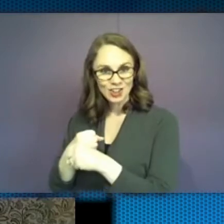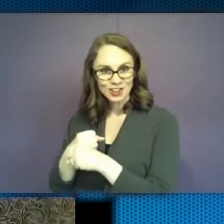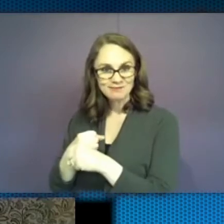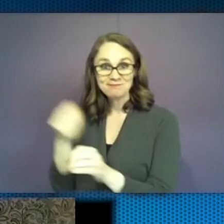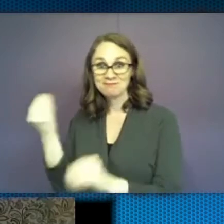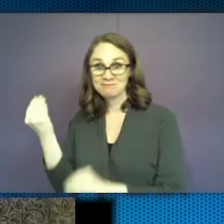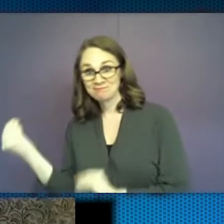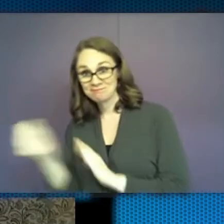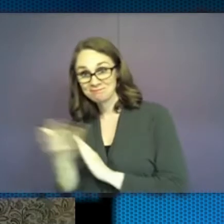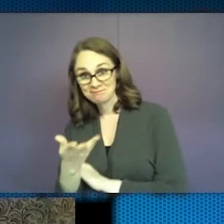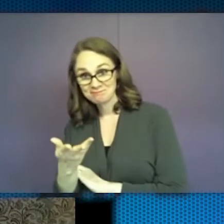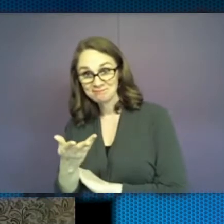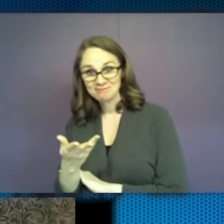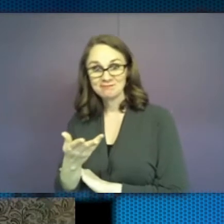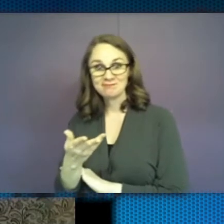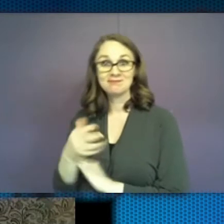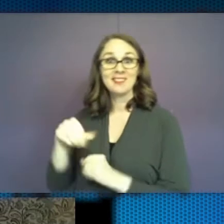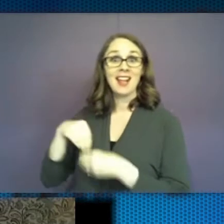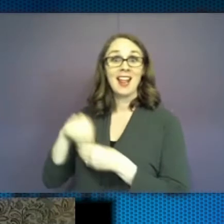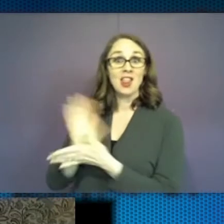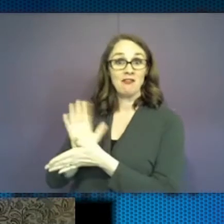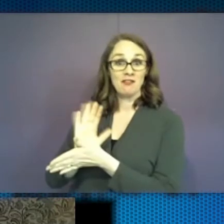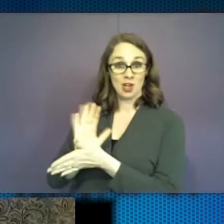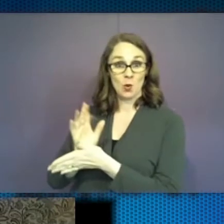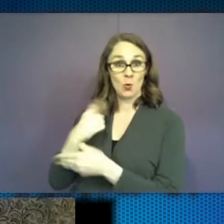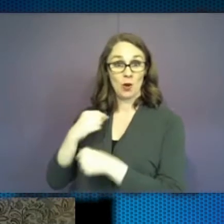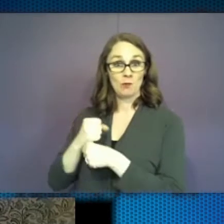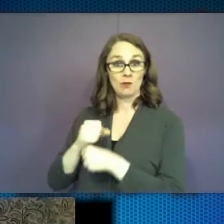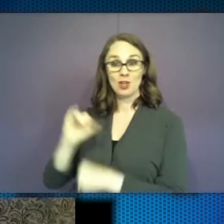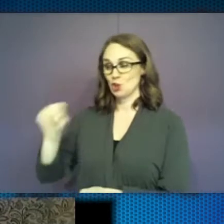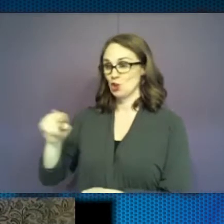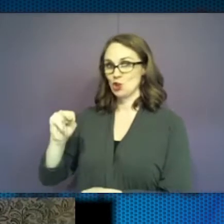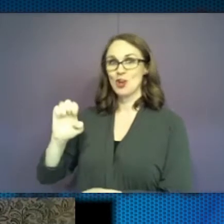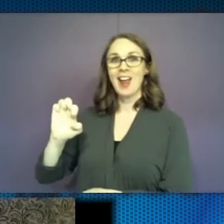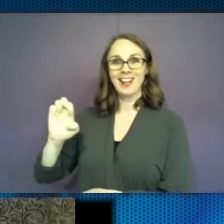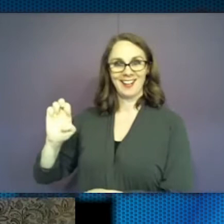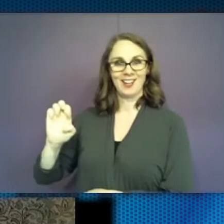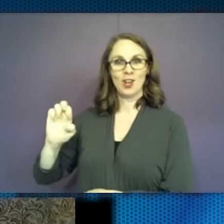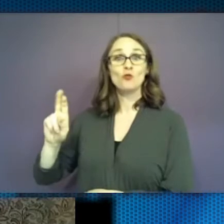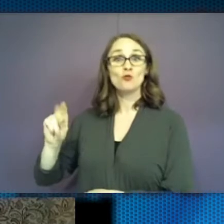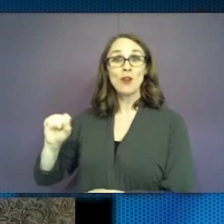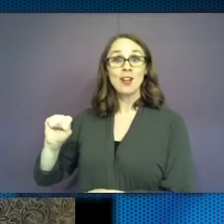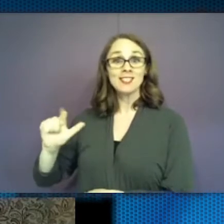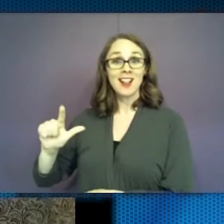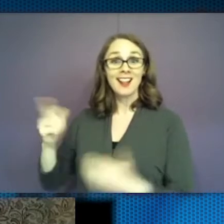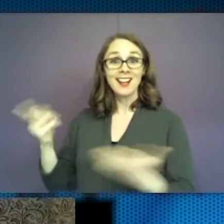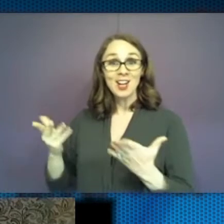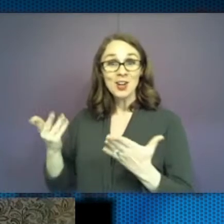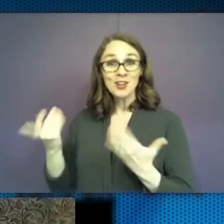aside, in the video that we produced, Jenny Russell, who is with us tonight,